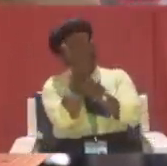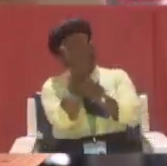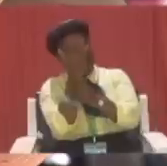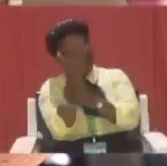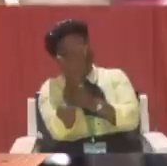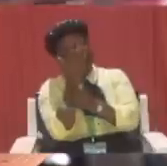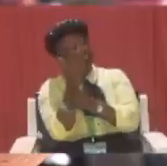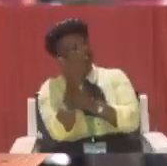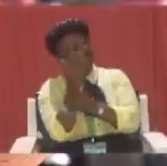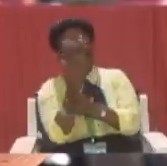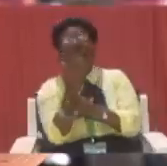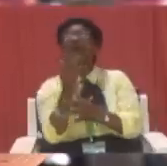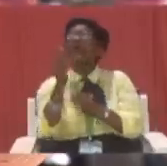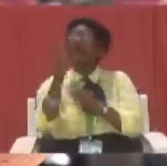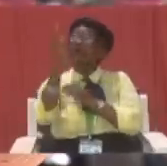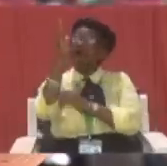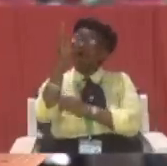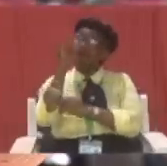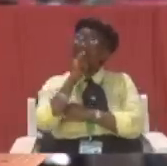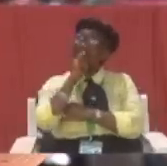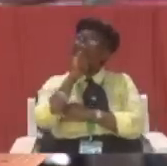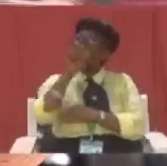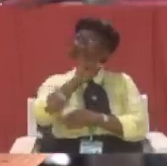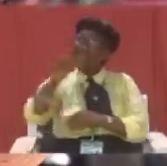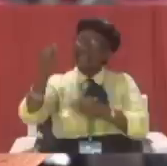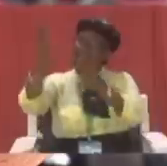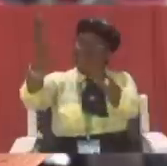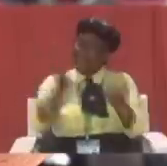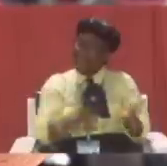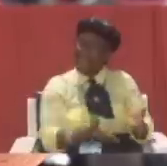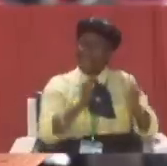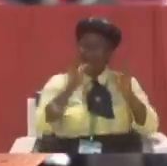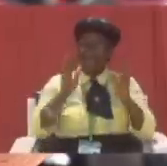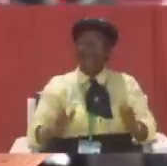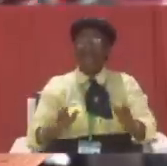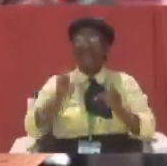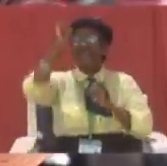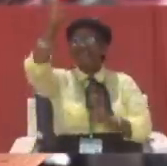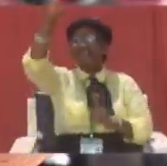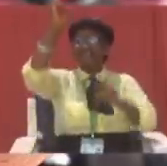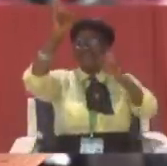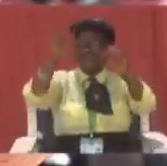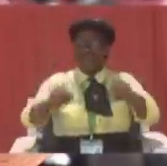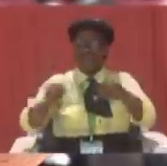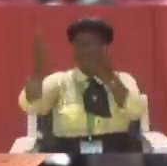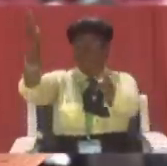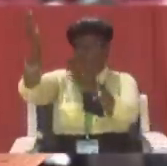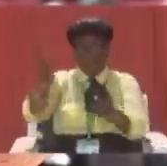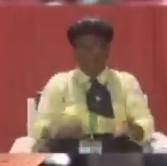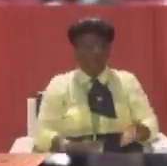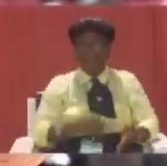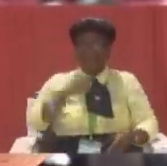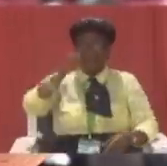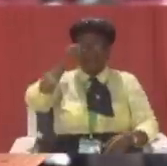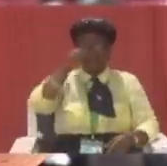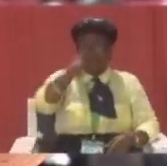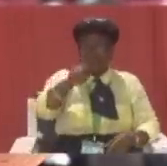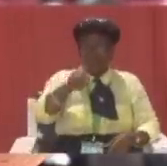God is a carrier. He can carry you and carry your